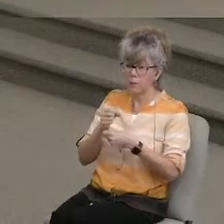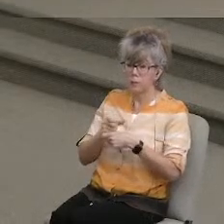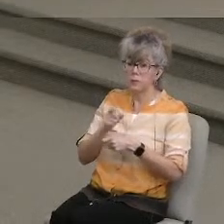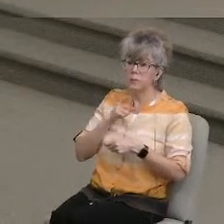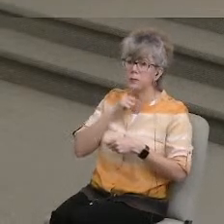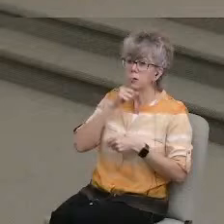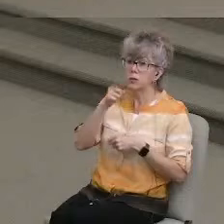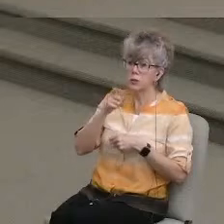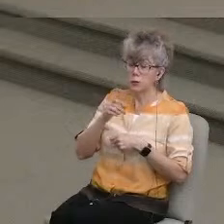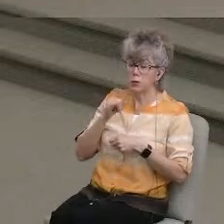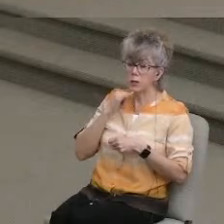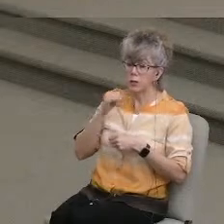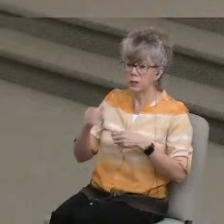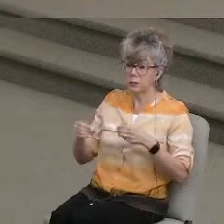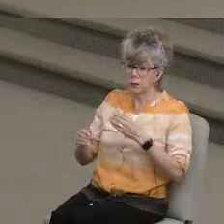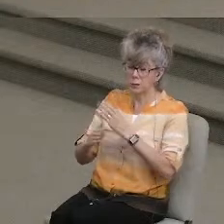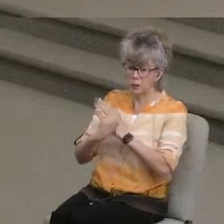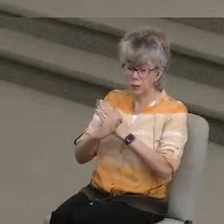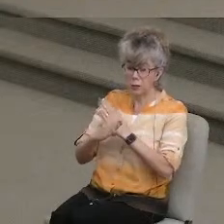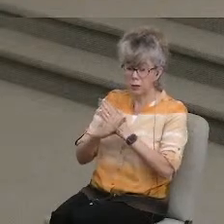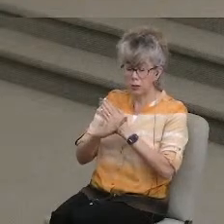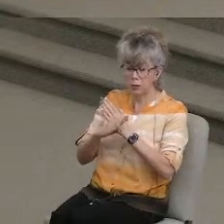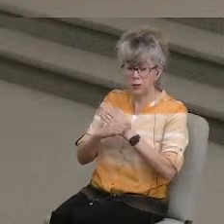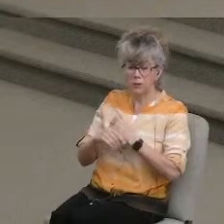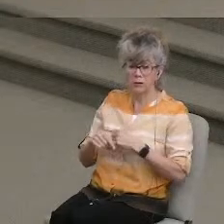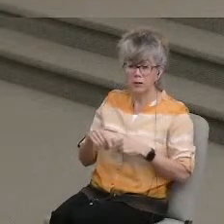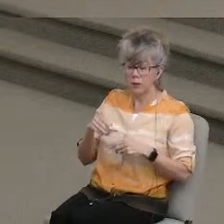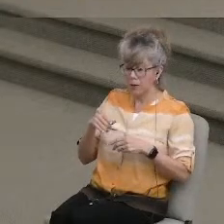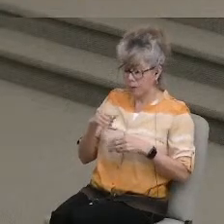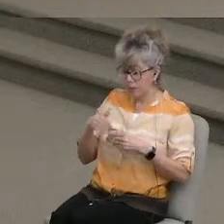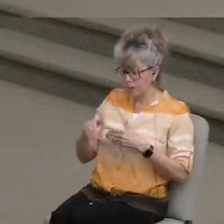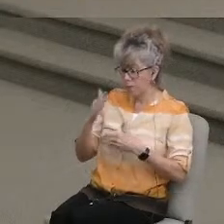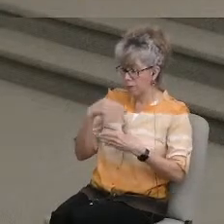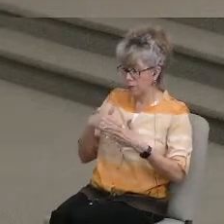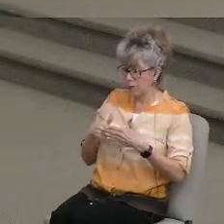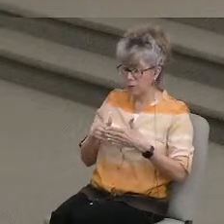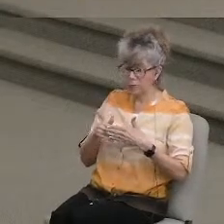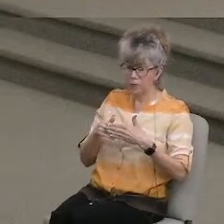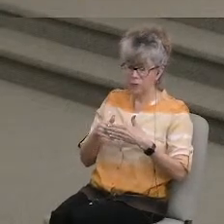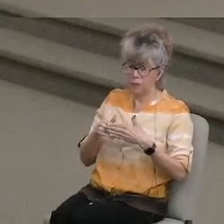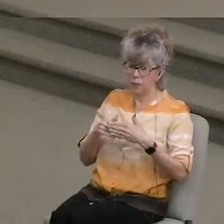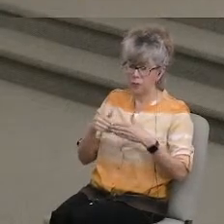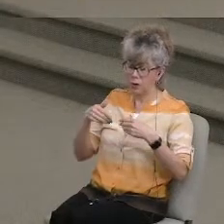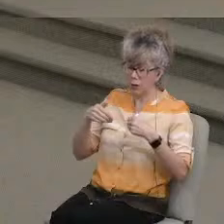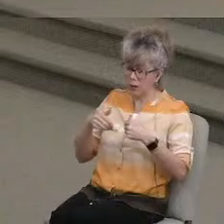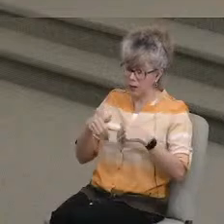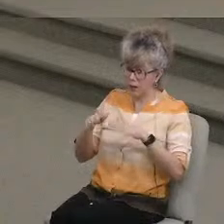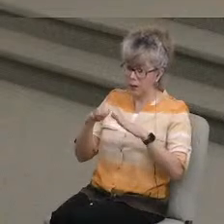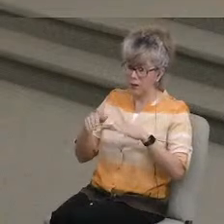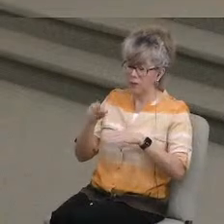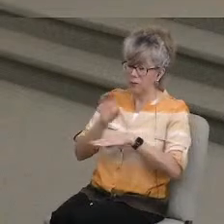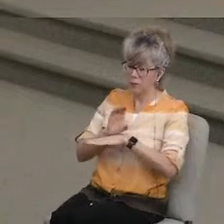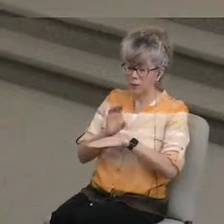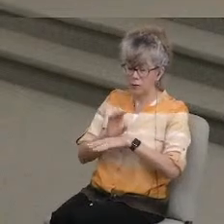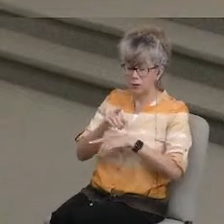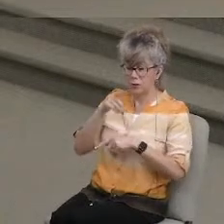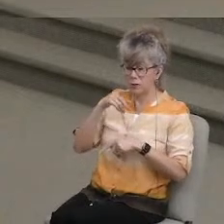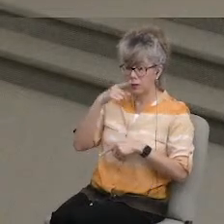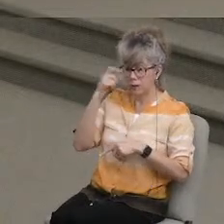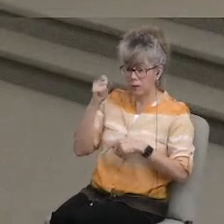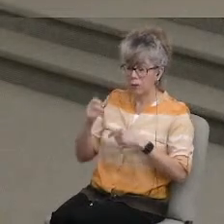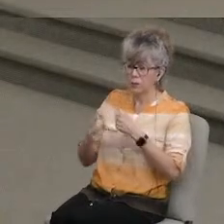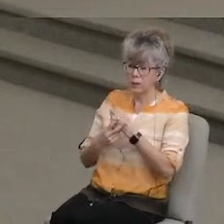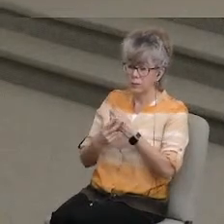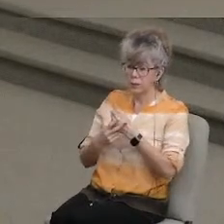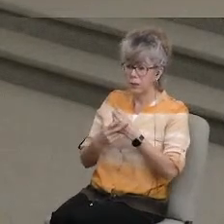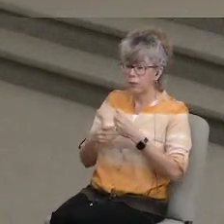the baptistry is secure before you leave the building, so we don't have any young people wander up there and accidentally end up in the baptistry. But we